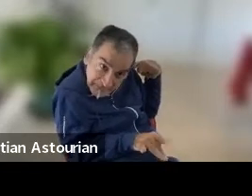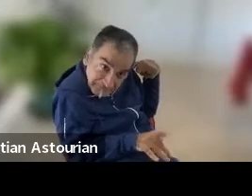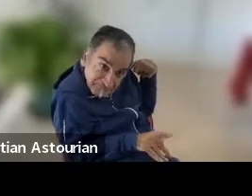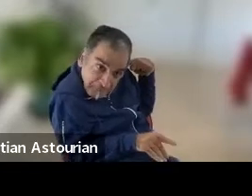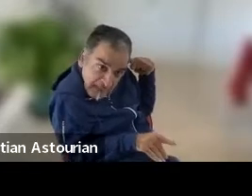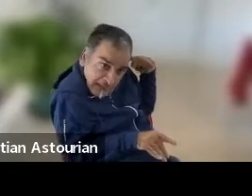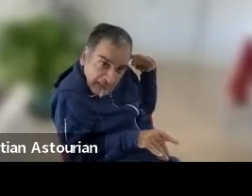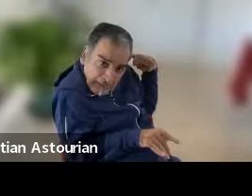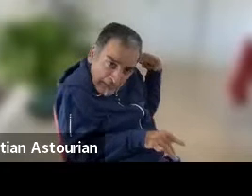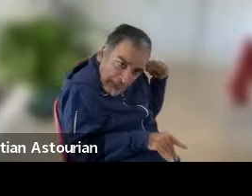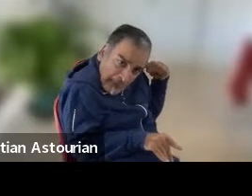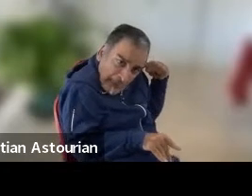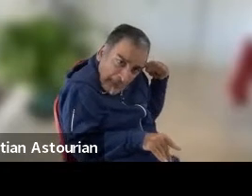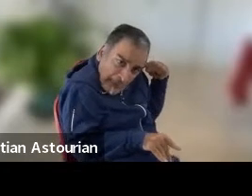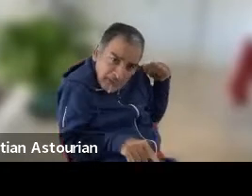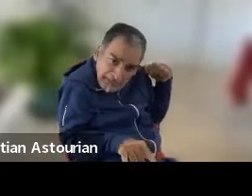forward.